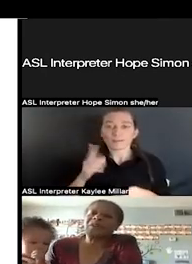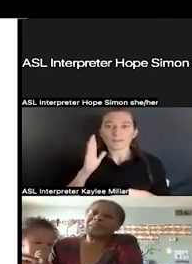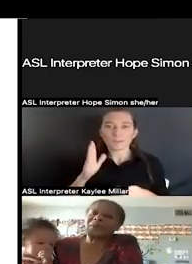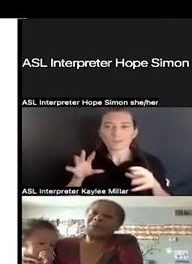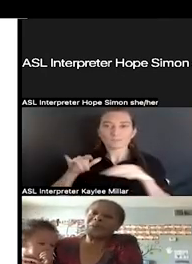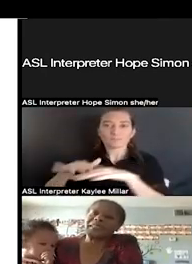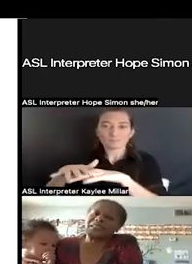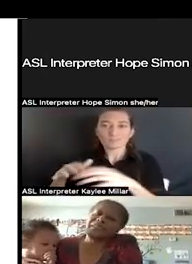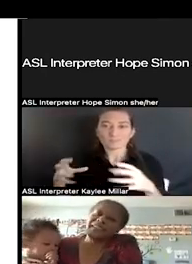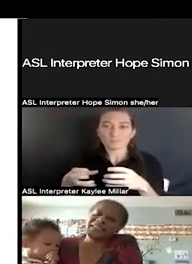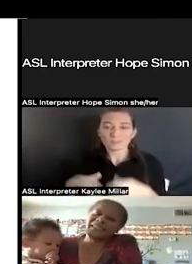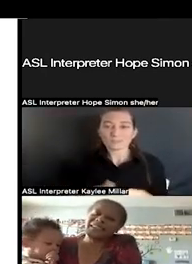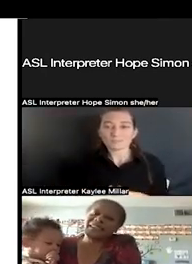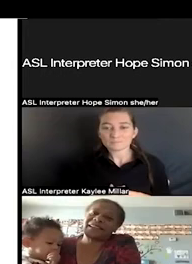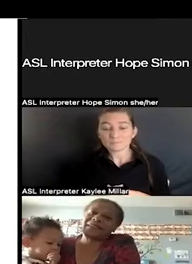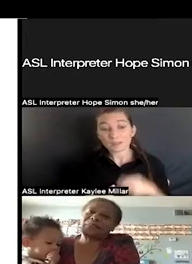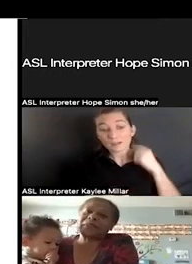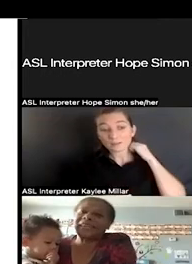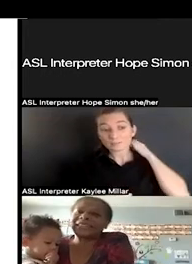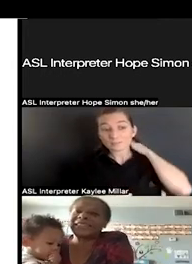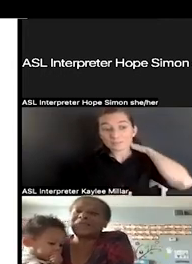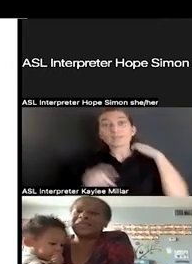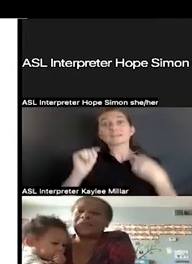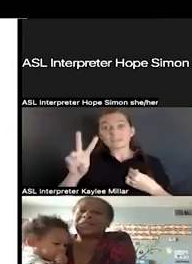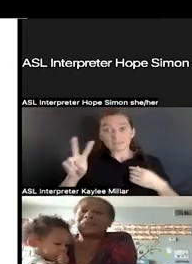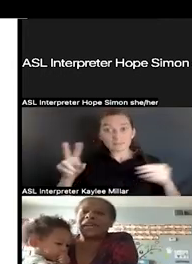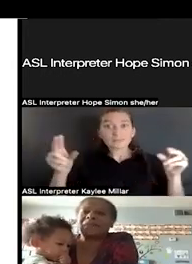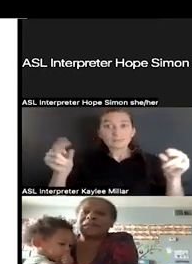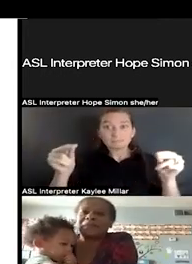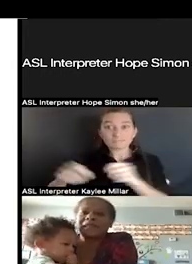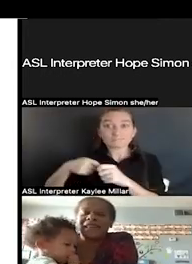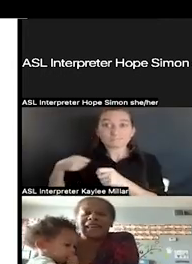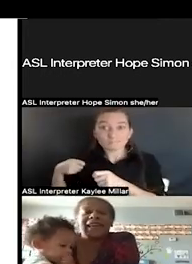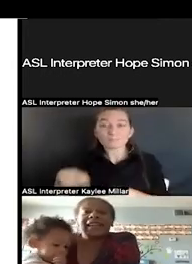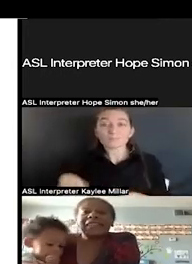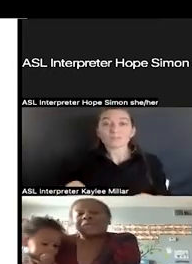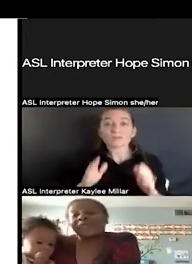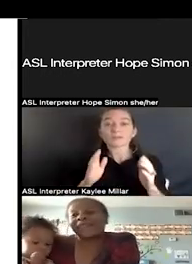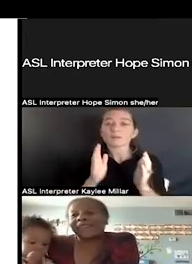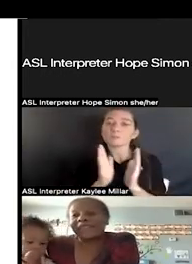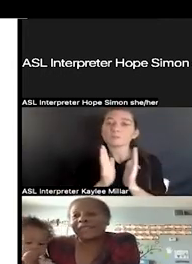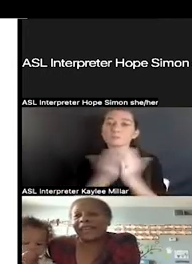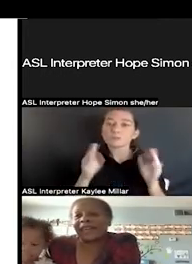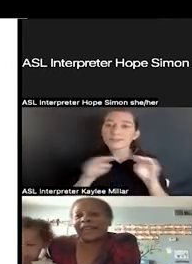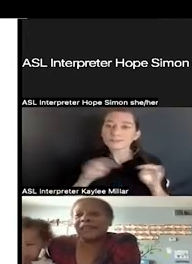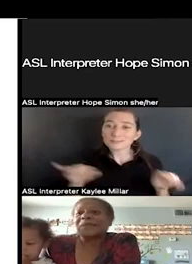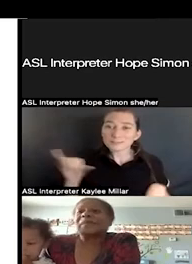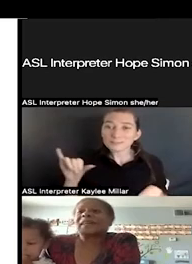wall to hold the TVs and bookcases and whatever else we have up. And I do want to thank